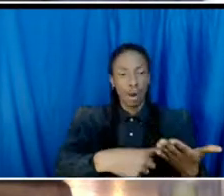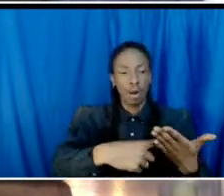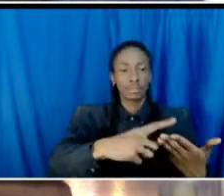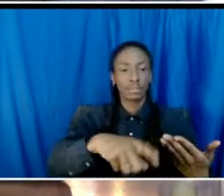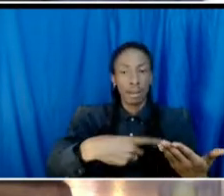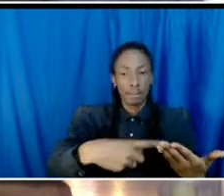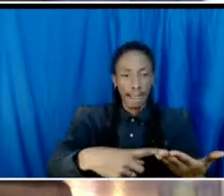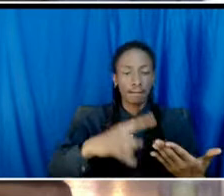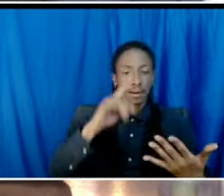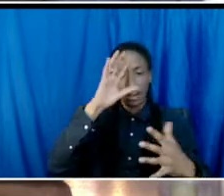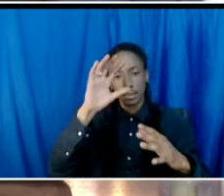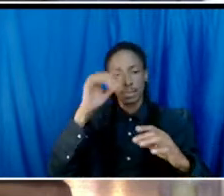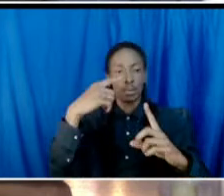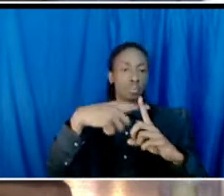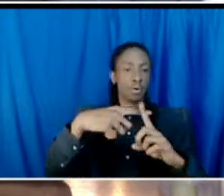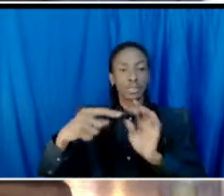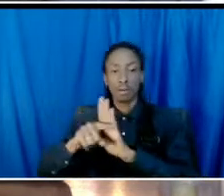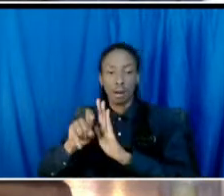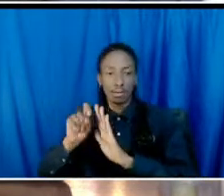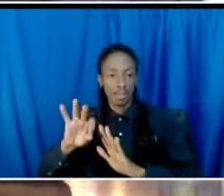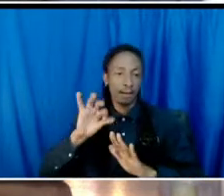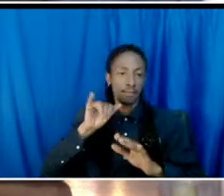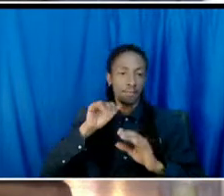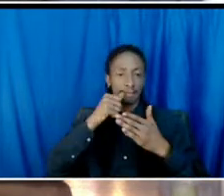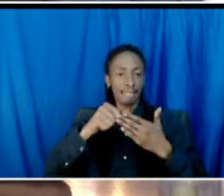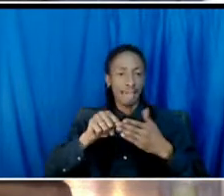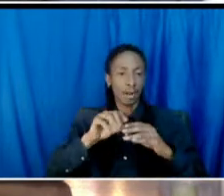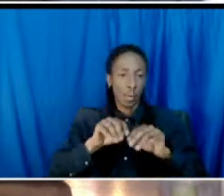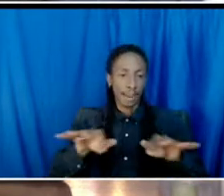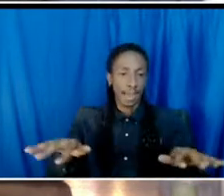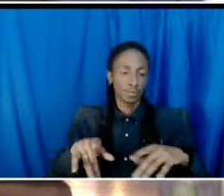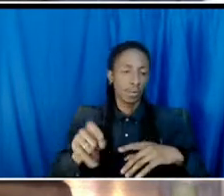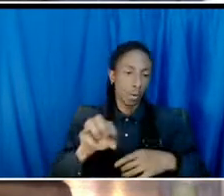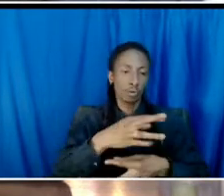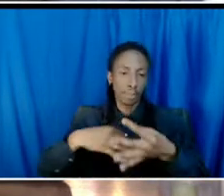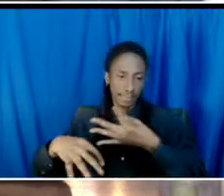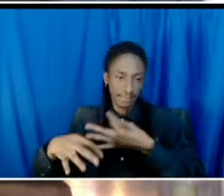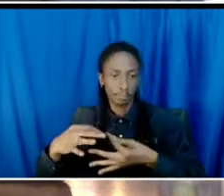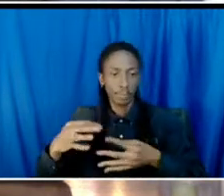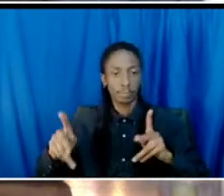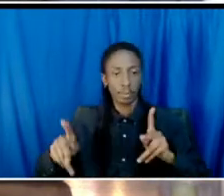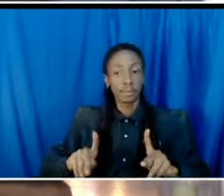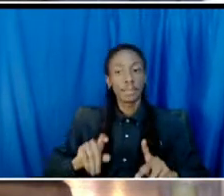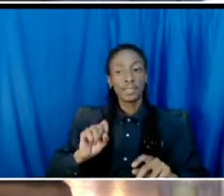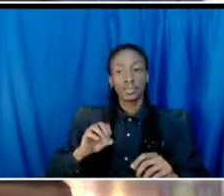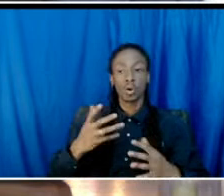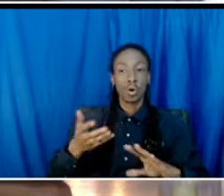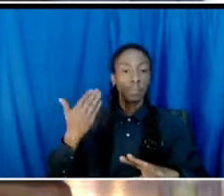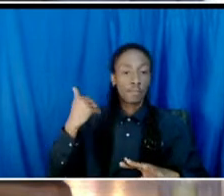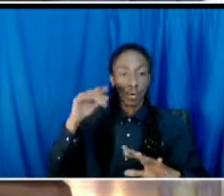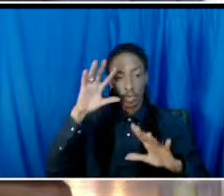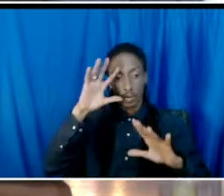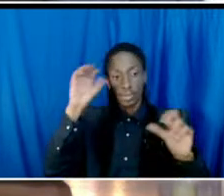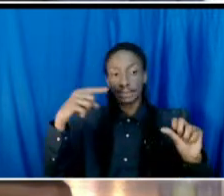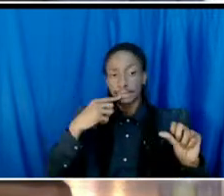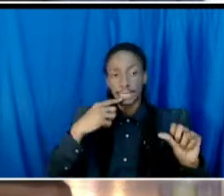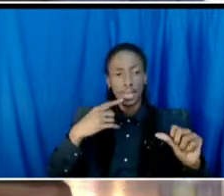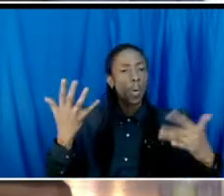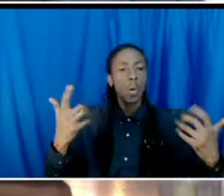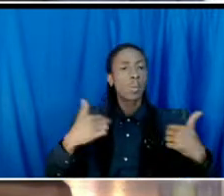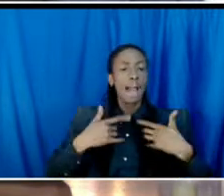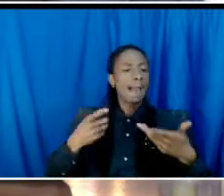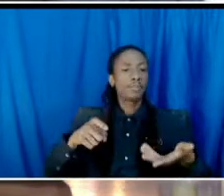and cons of doing that. Early on, the president said, what do I have to lose?